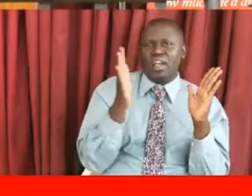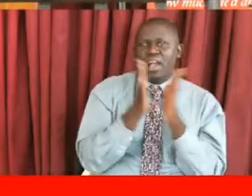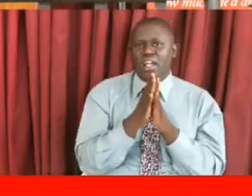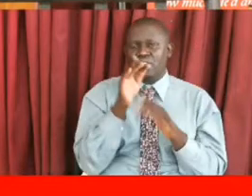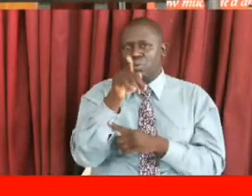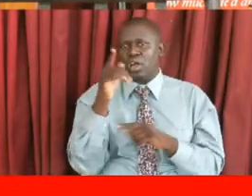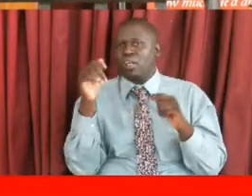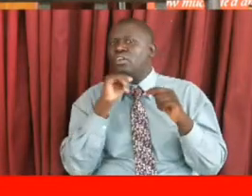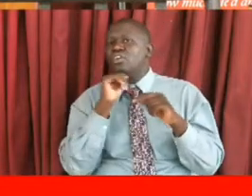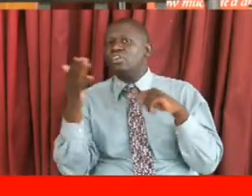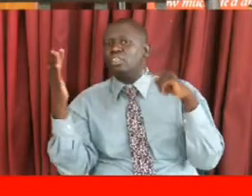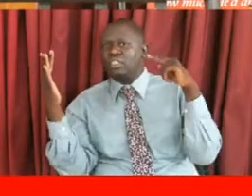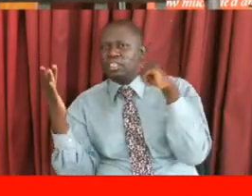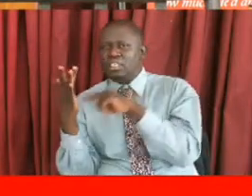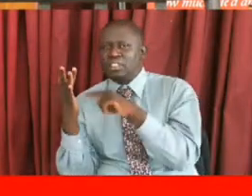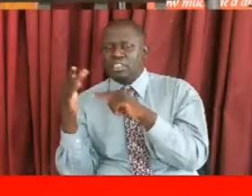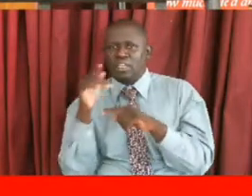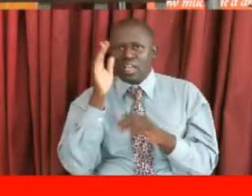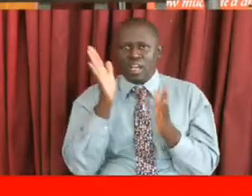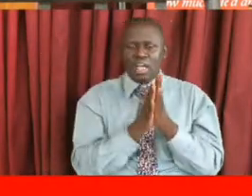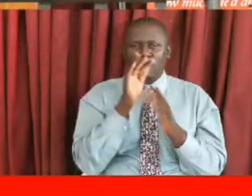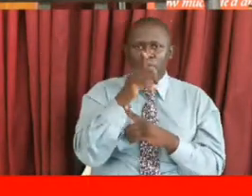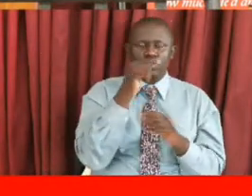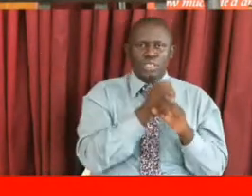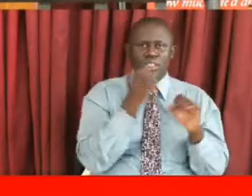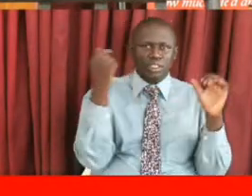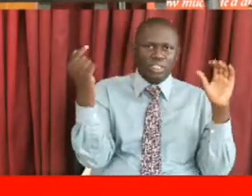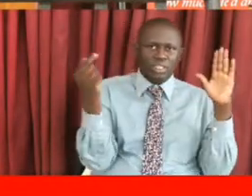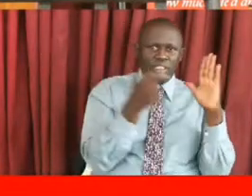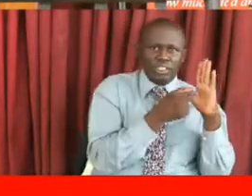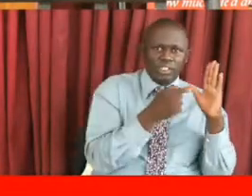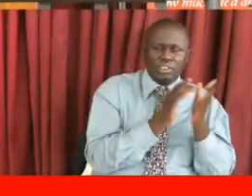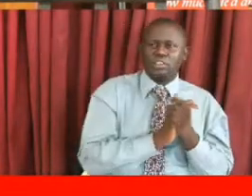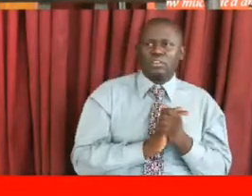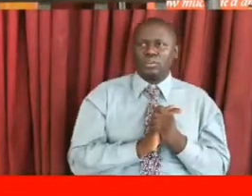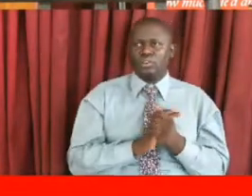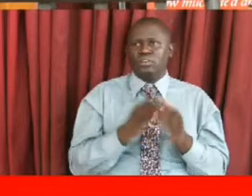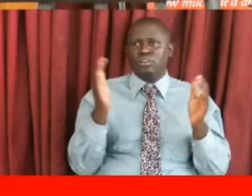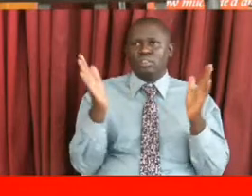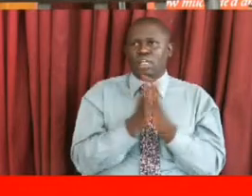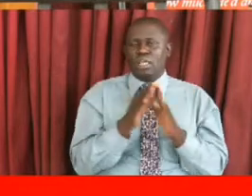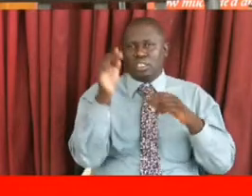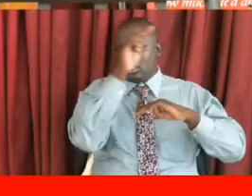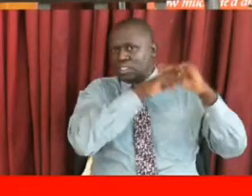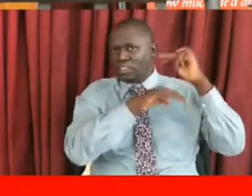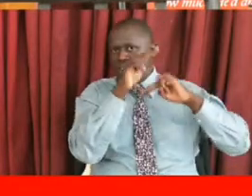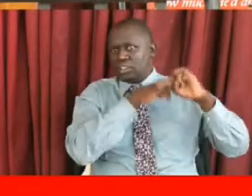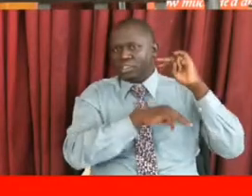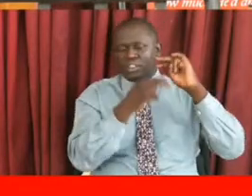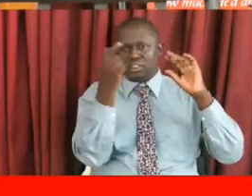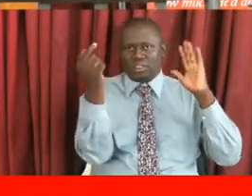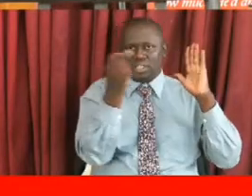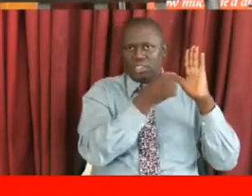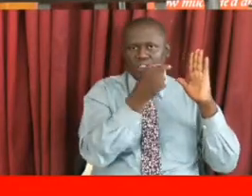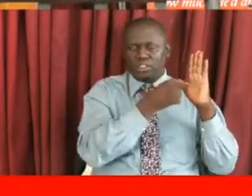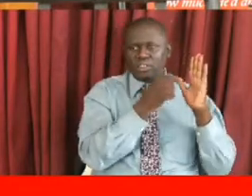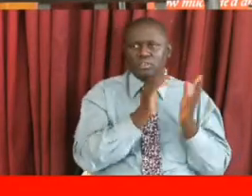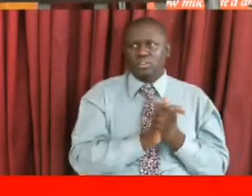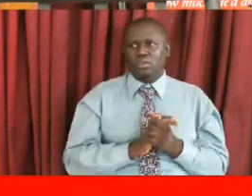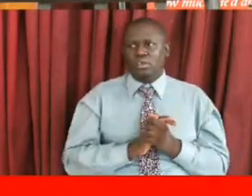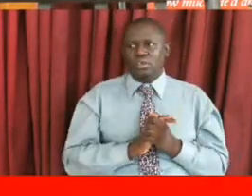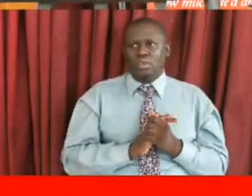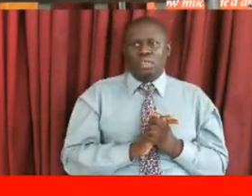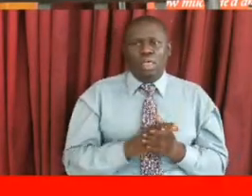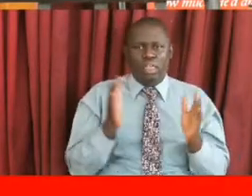not this and you did this you did not do this and your history is this and your weaknesses are